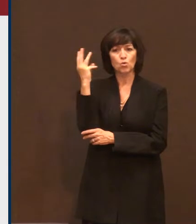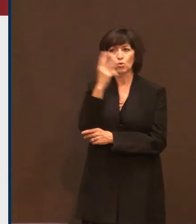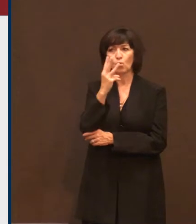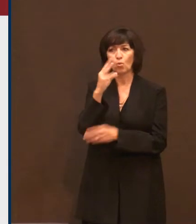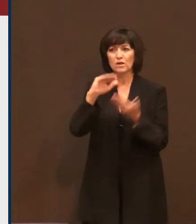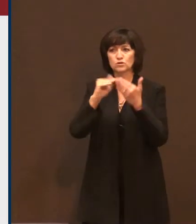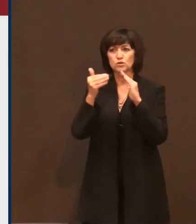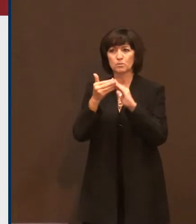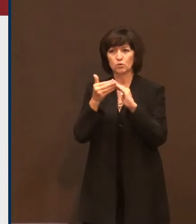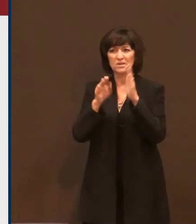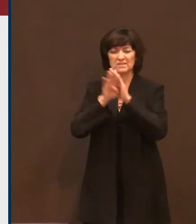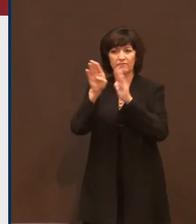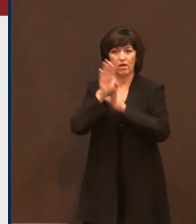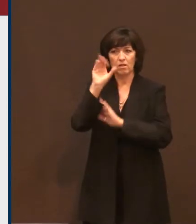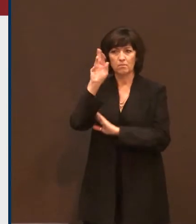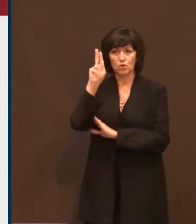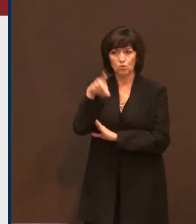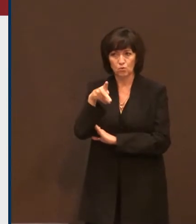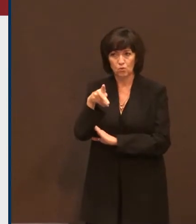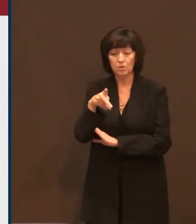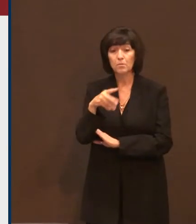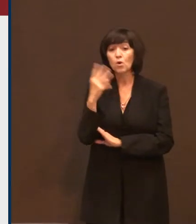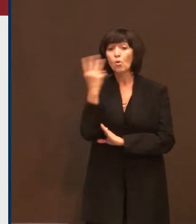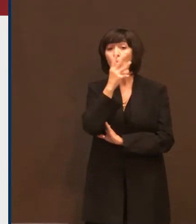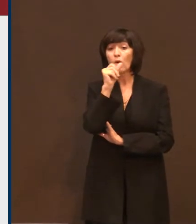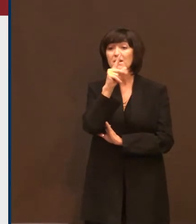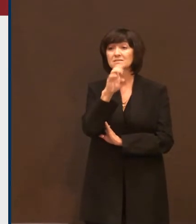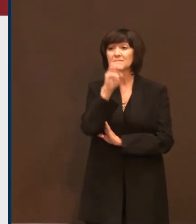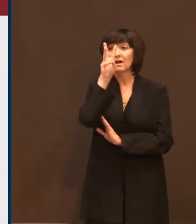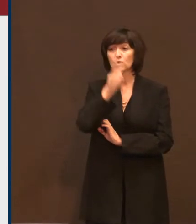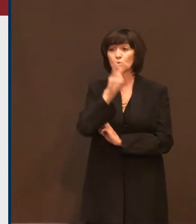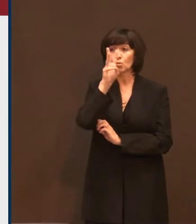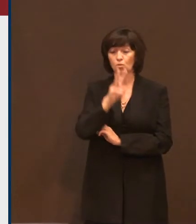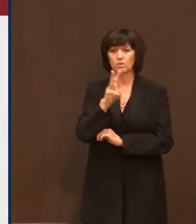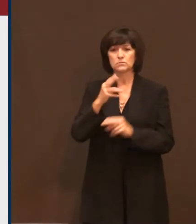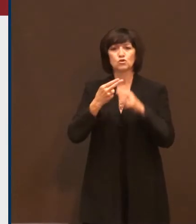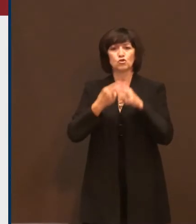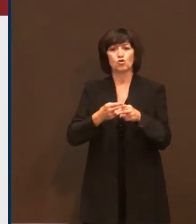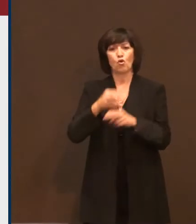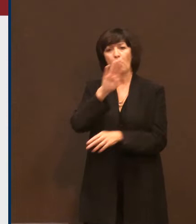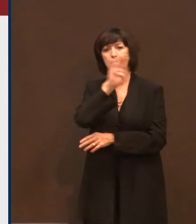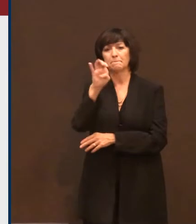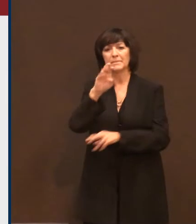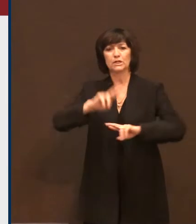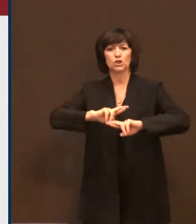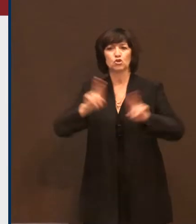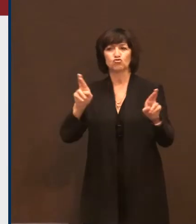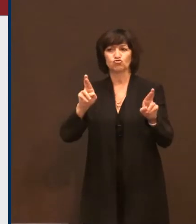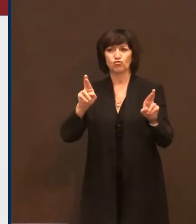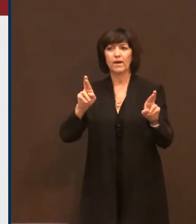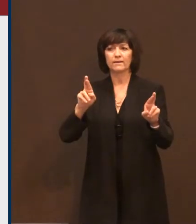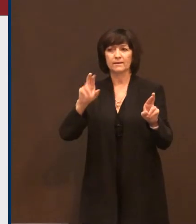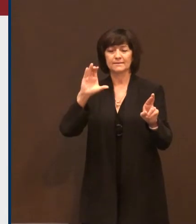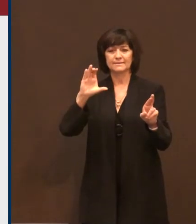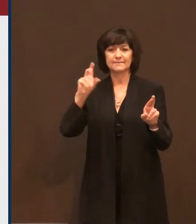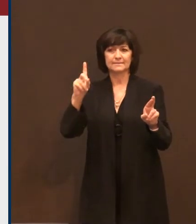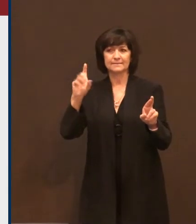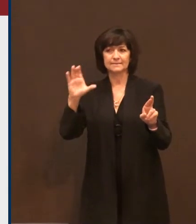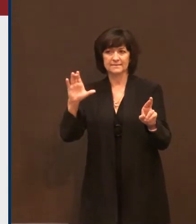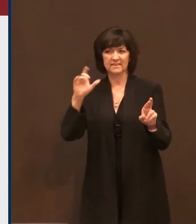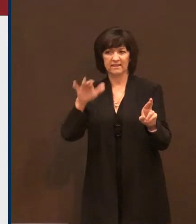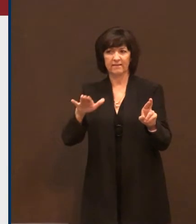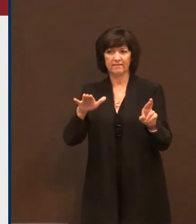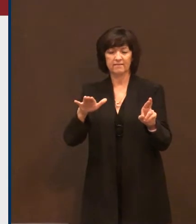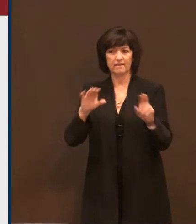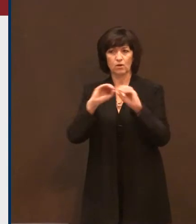Westside Wilmington, the recipient is Be Ready Community Development Corporation. In